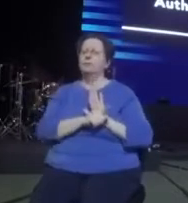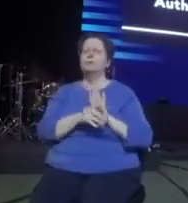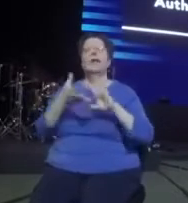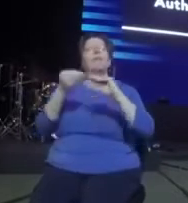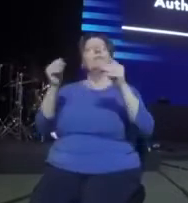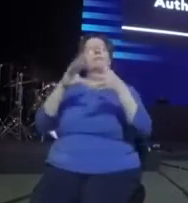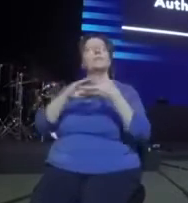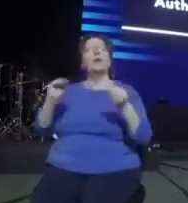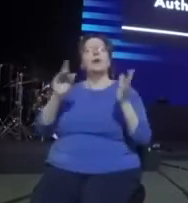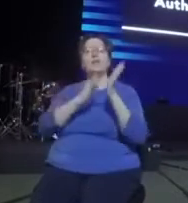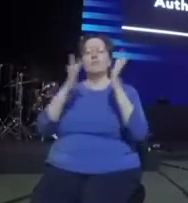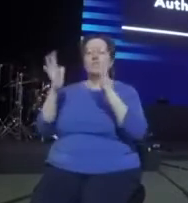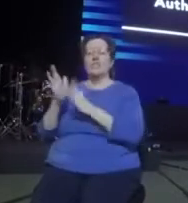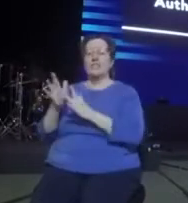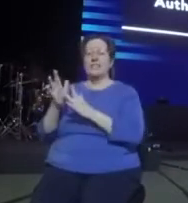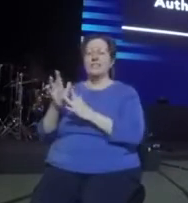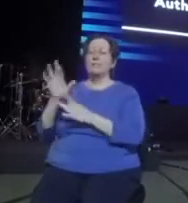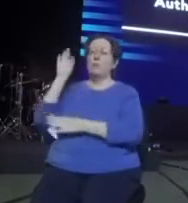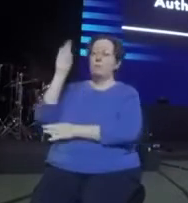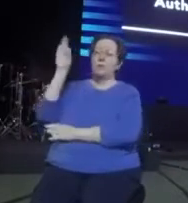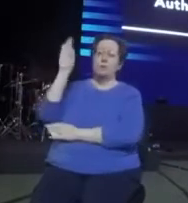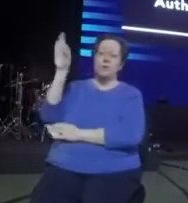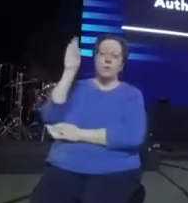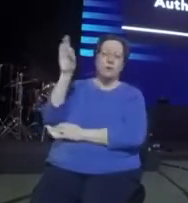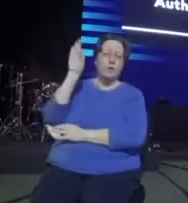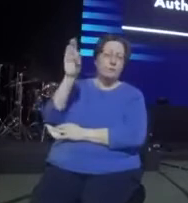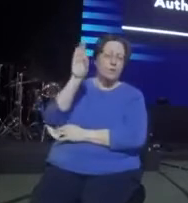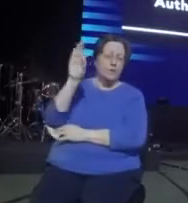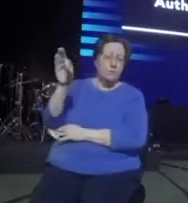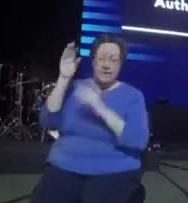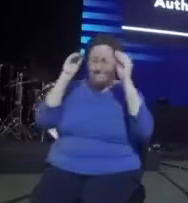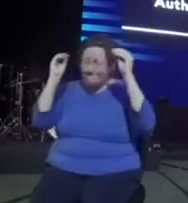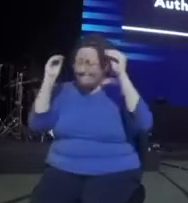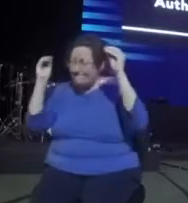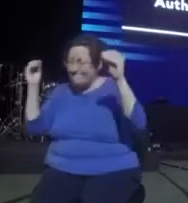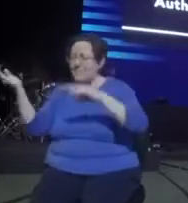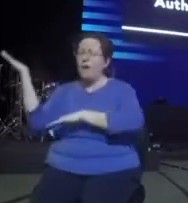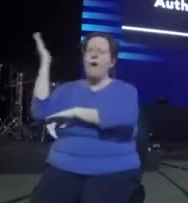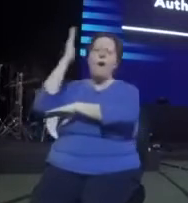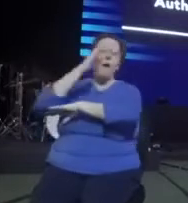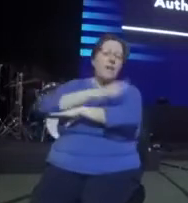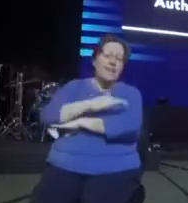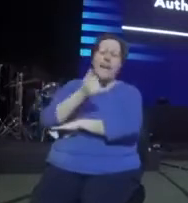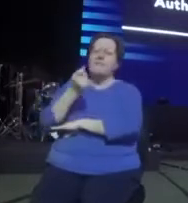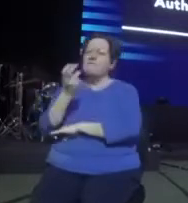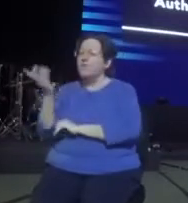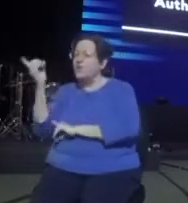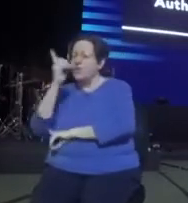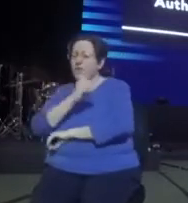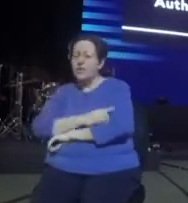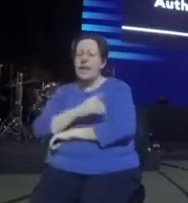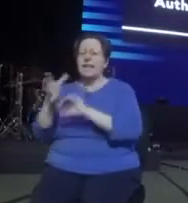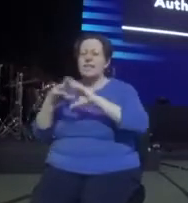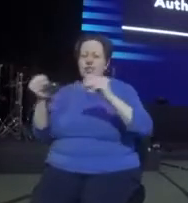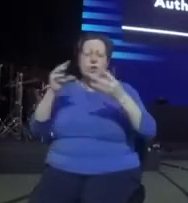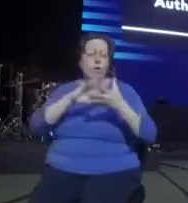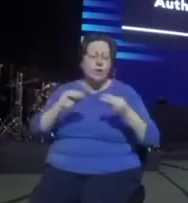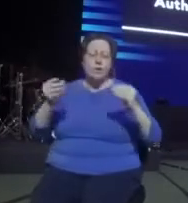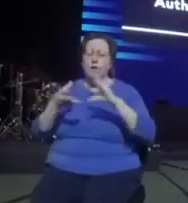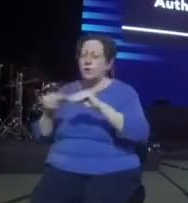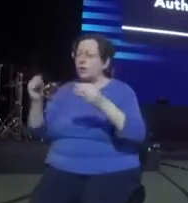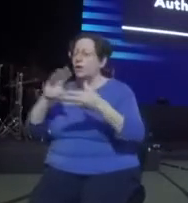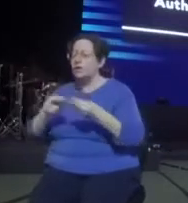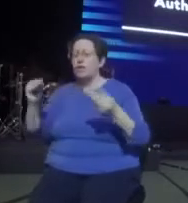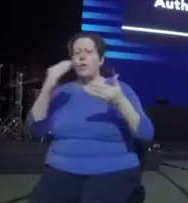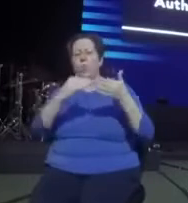when Jesus has been ministering all day for a couple of days. And he's been speaking parables to the people,